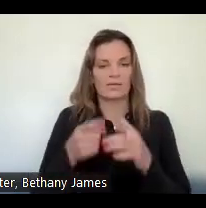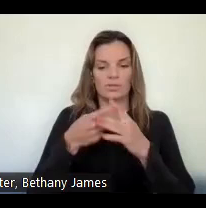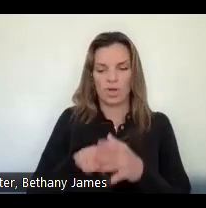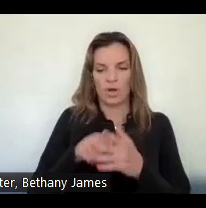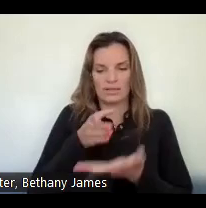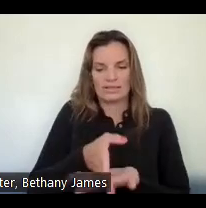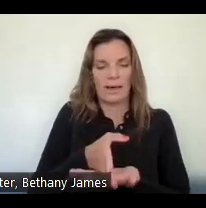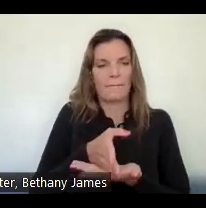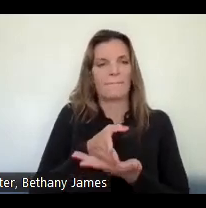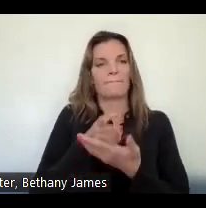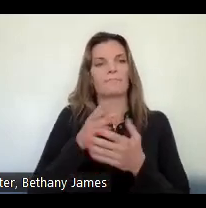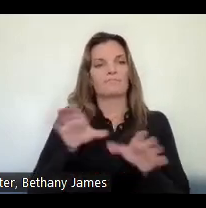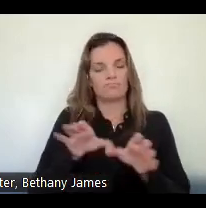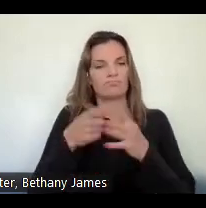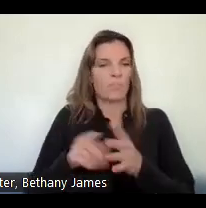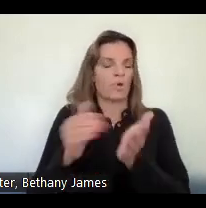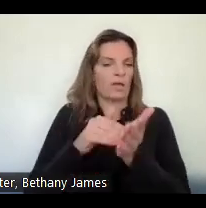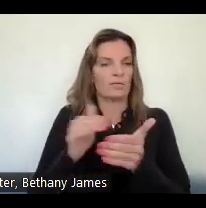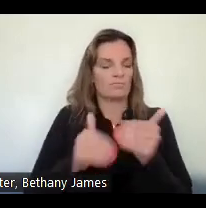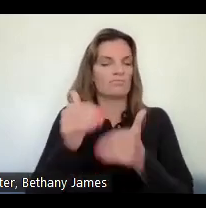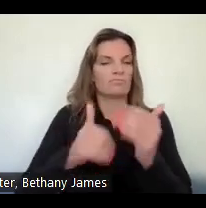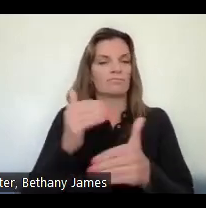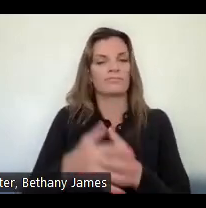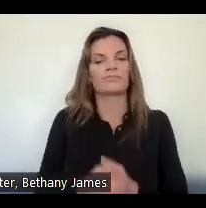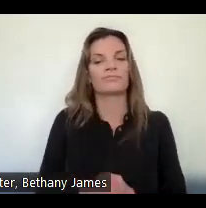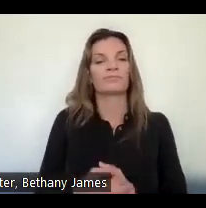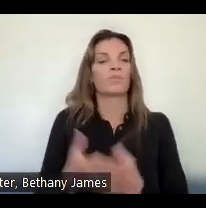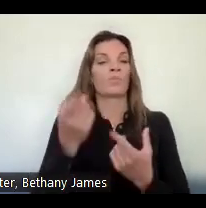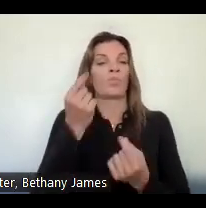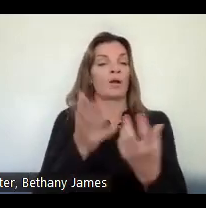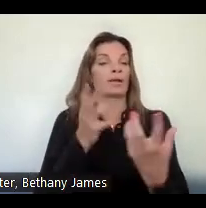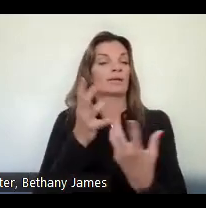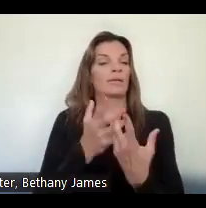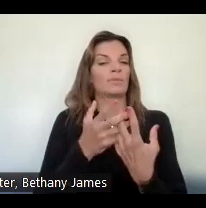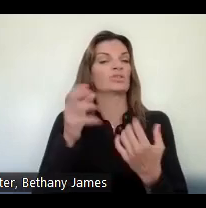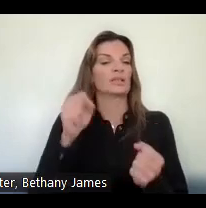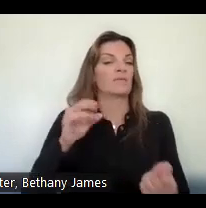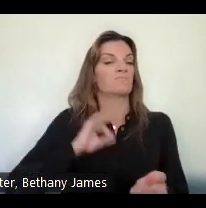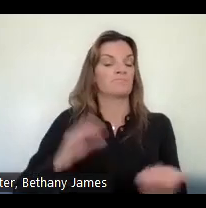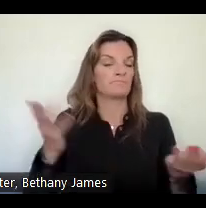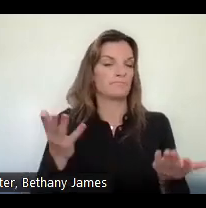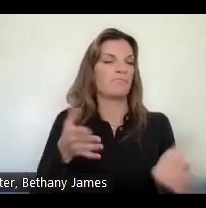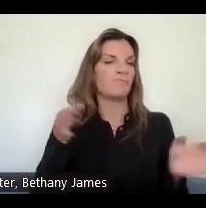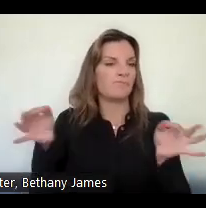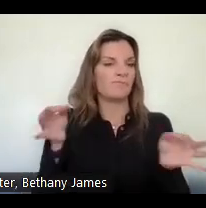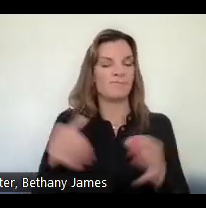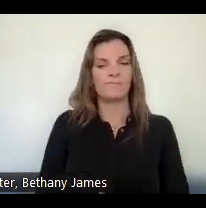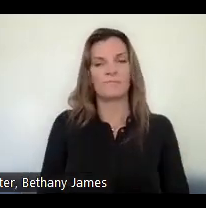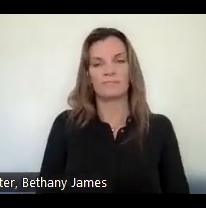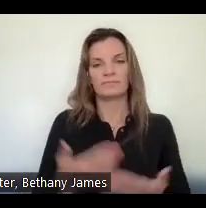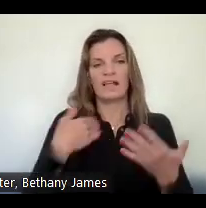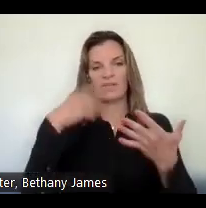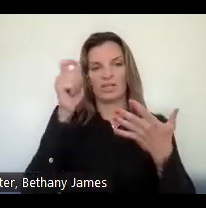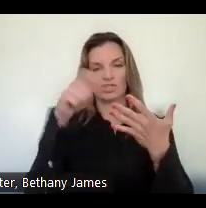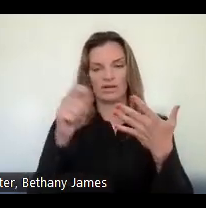abstractly. So some accommodations that may be put into place, simple things like checklists and